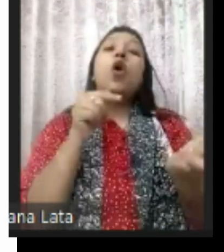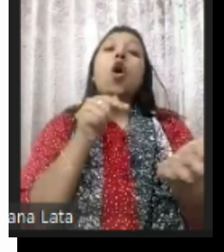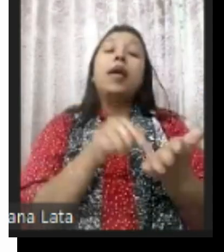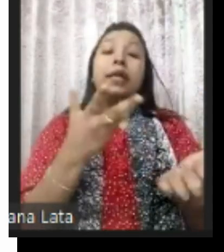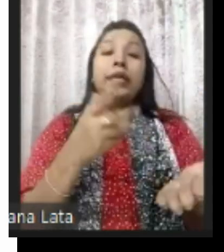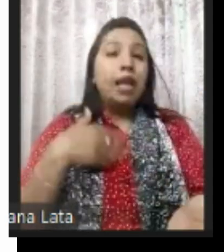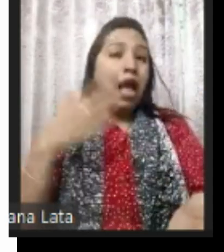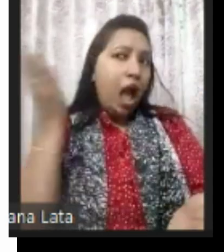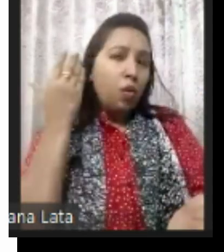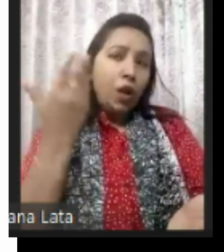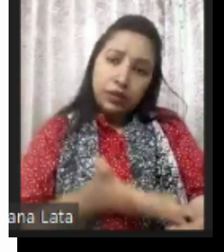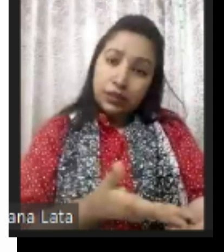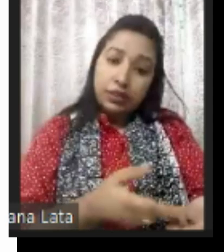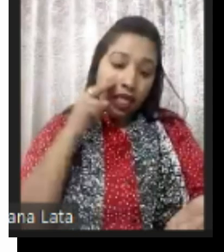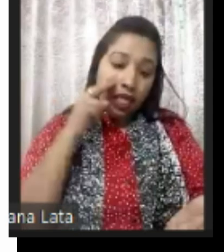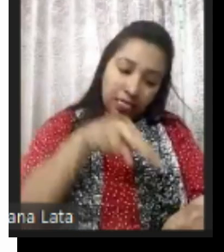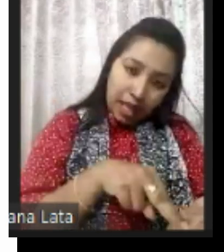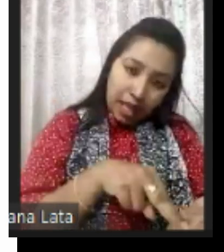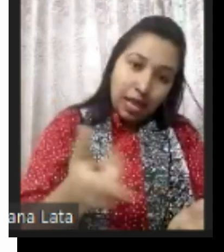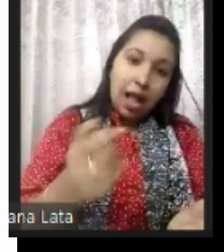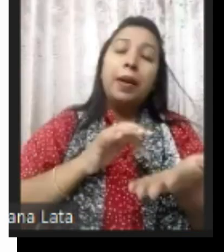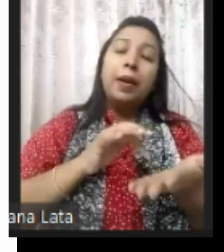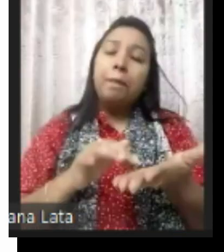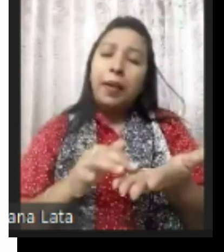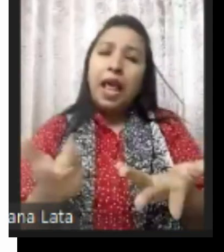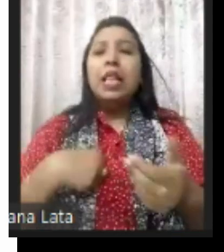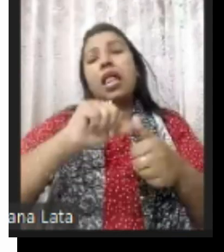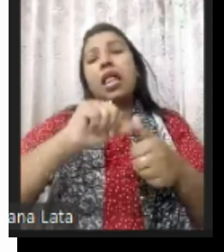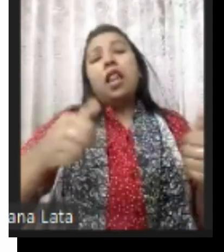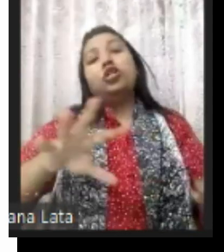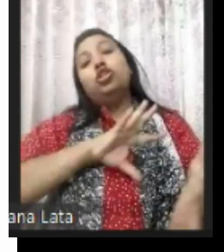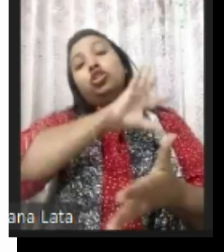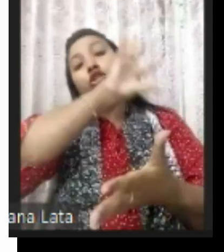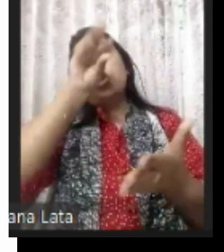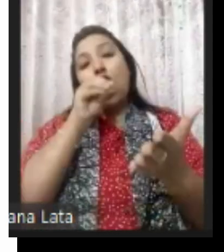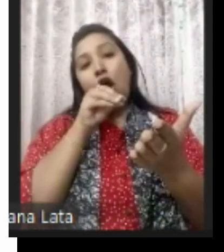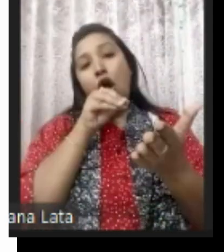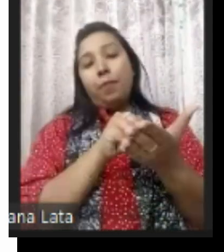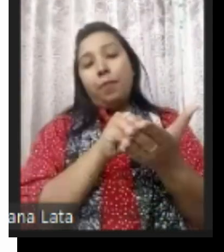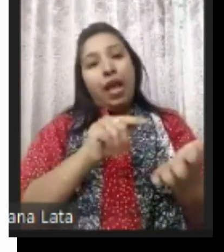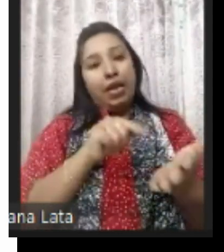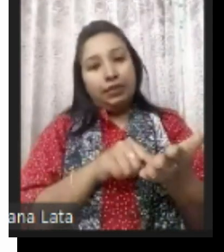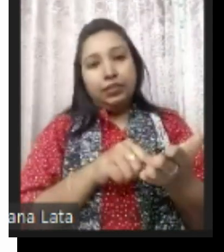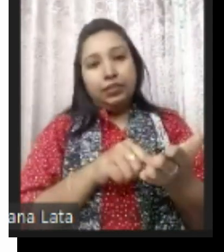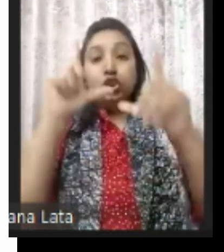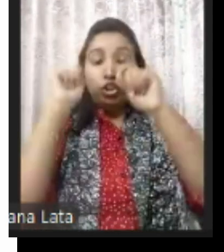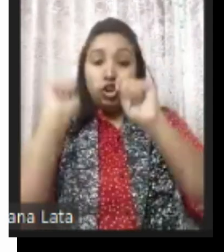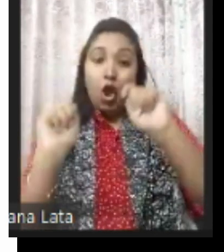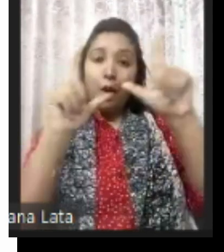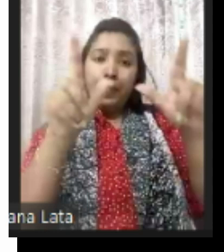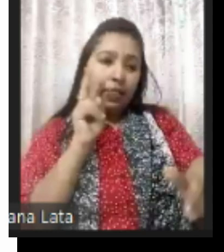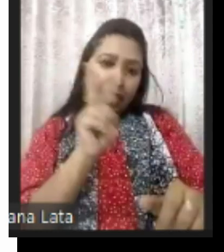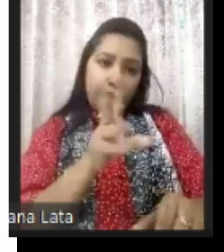it into Braille and large print. Another inclusive initiative for inclusive education is accessible dictionary, and that